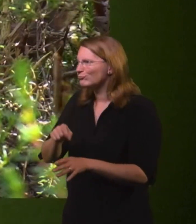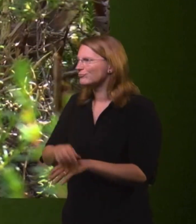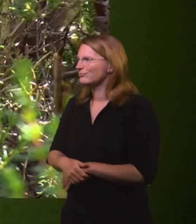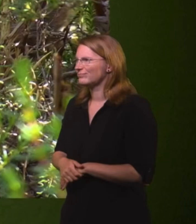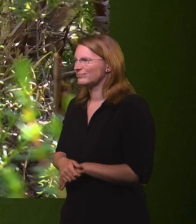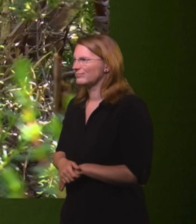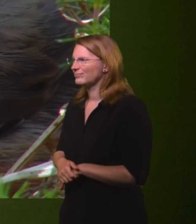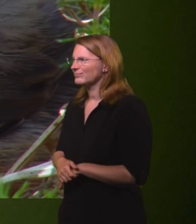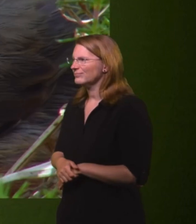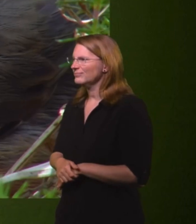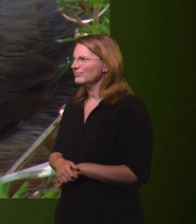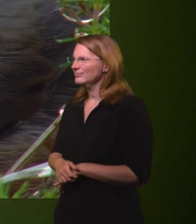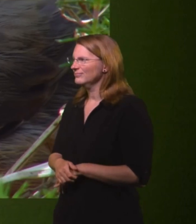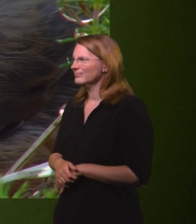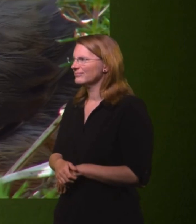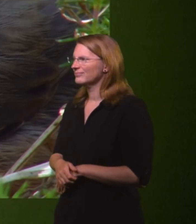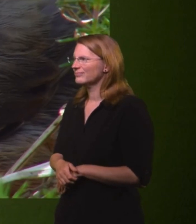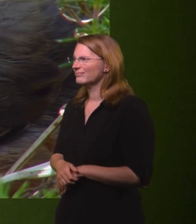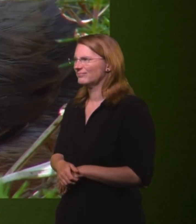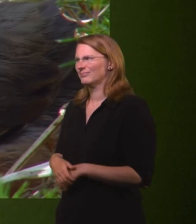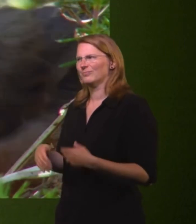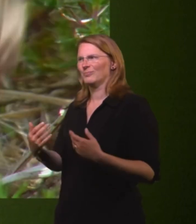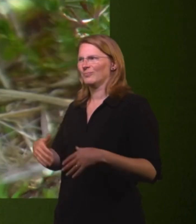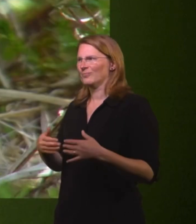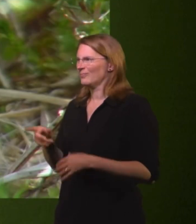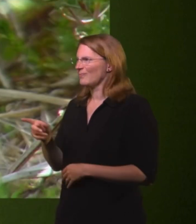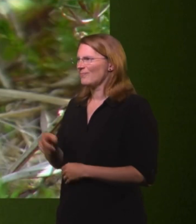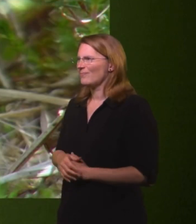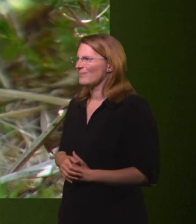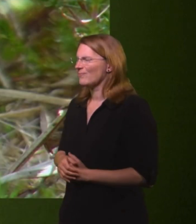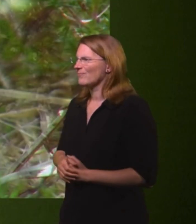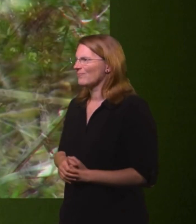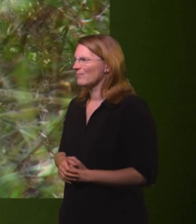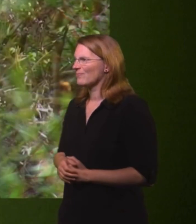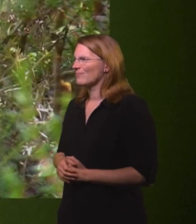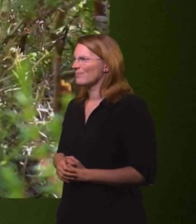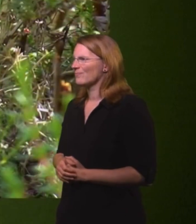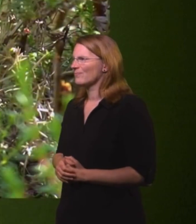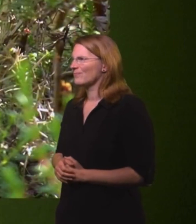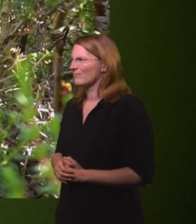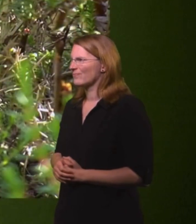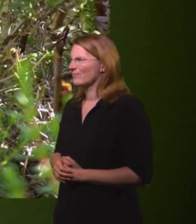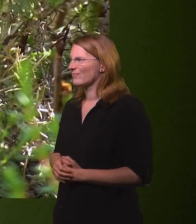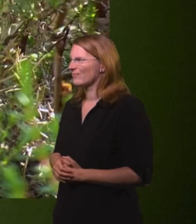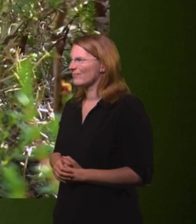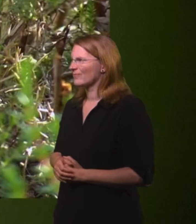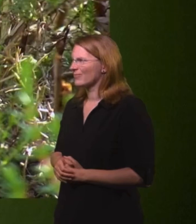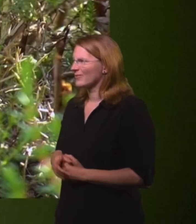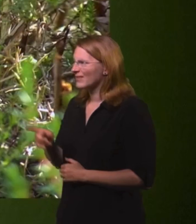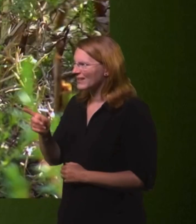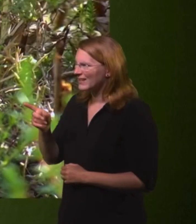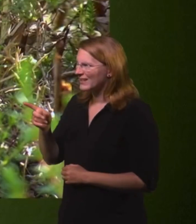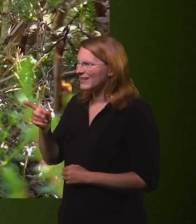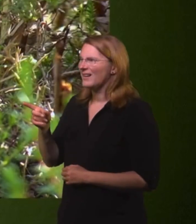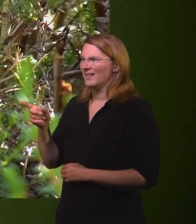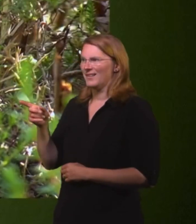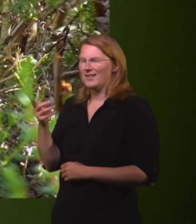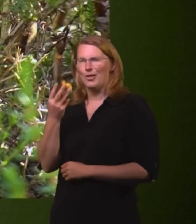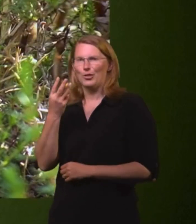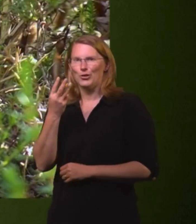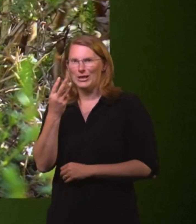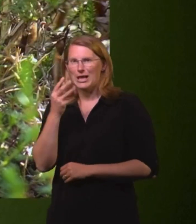the eye. This is a very distinctive bird and a specialist in this area. And as I say,